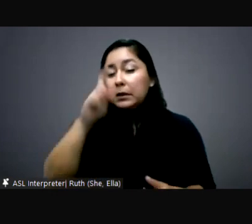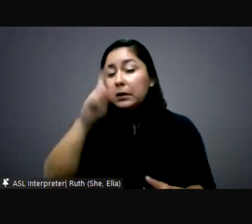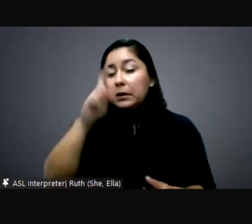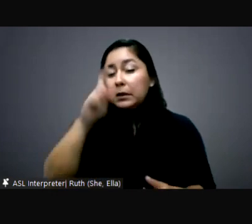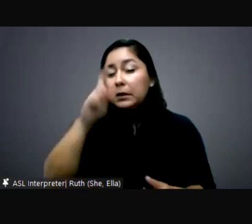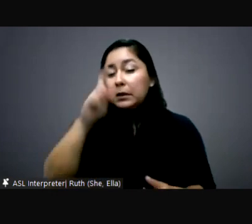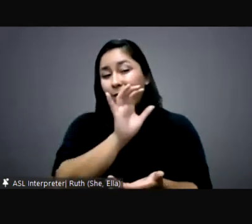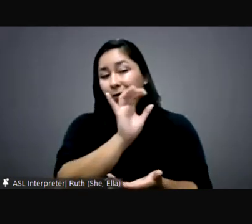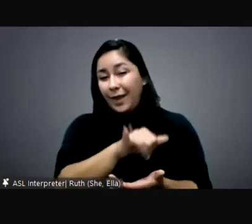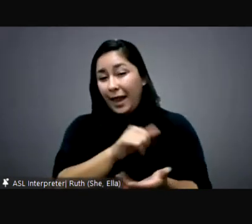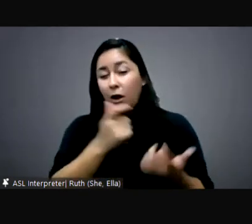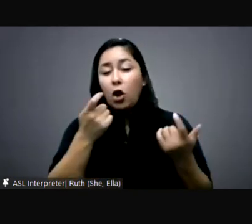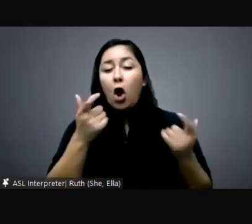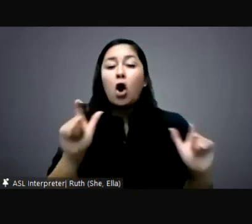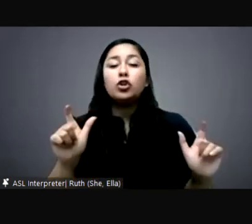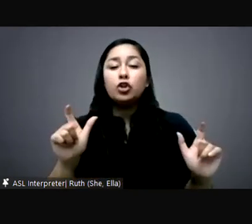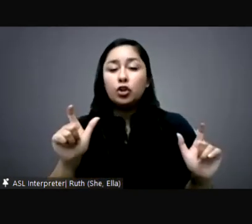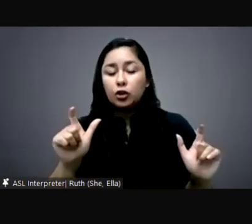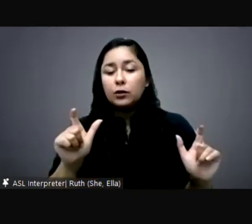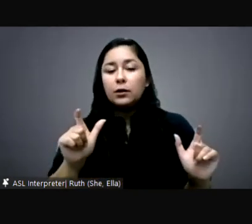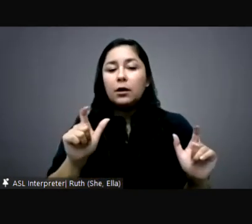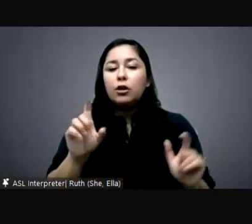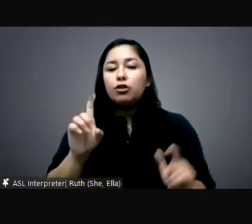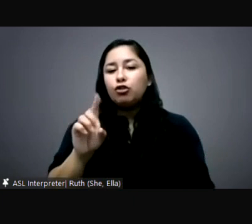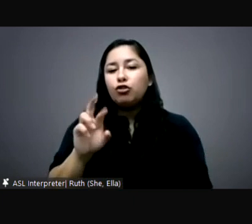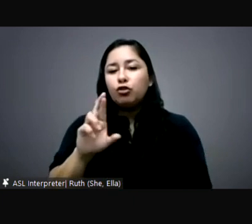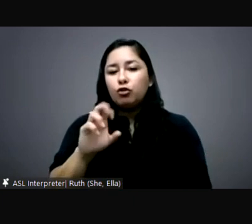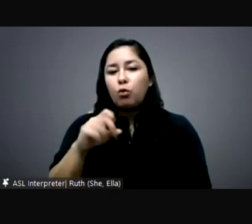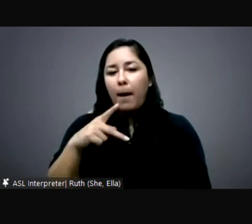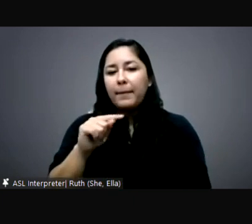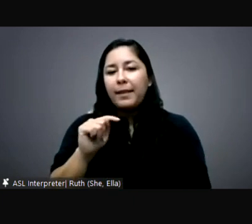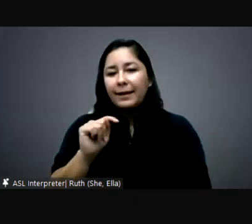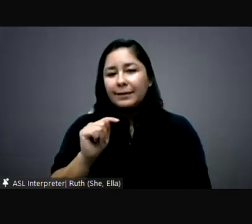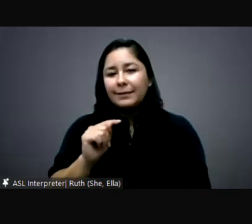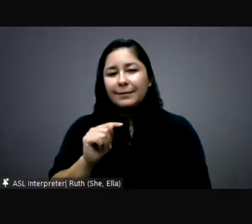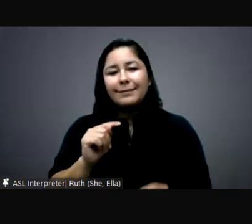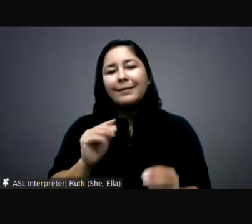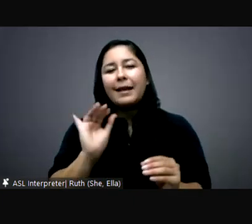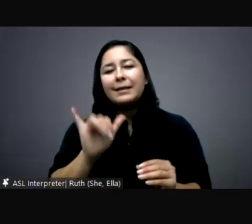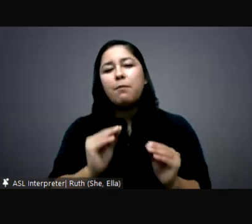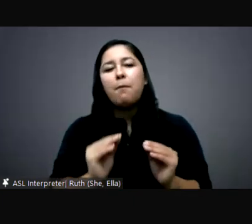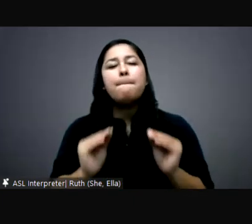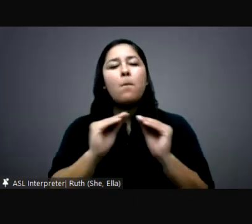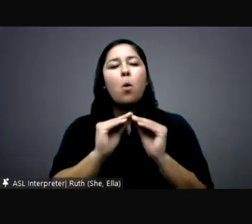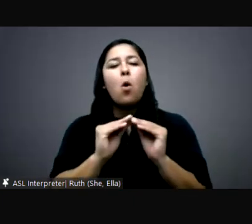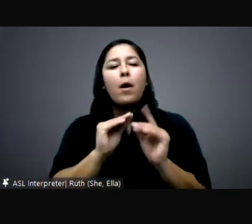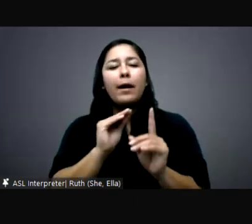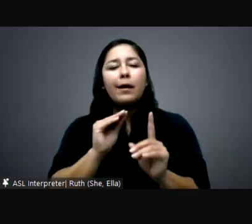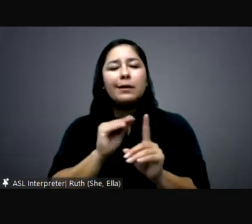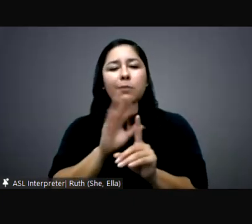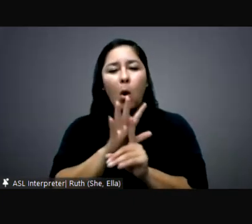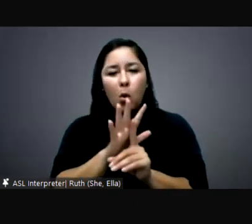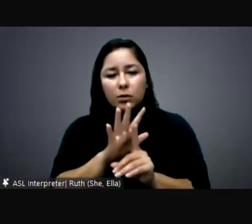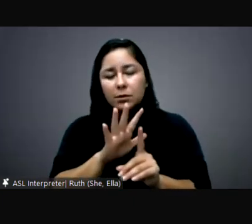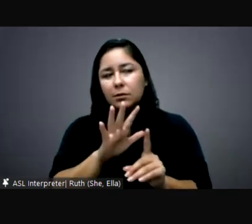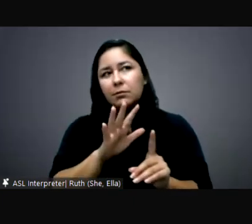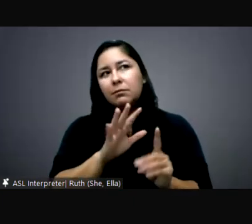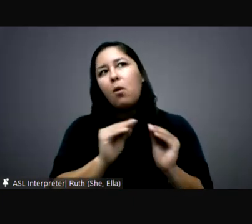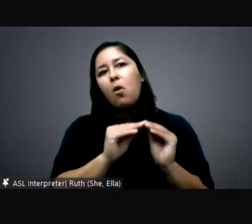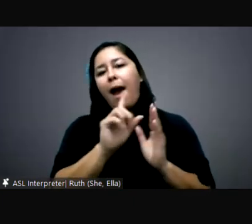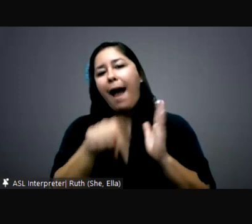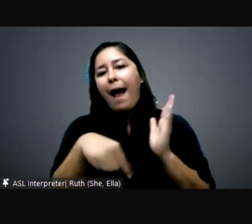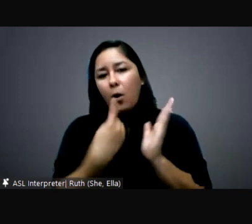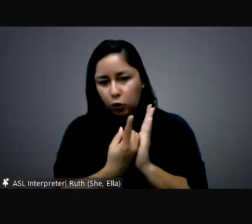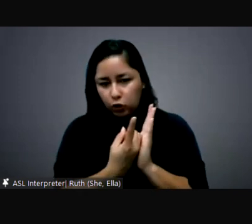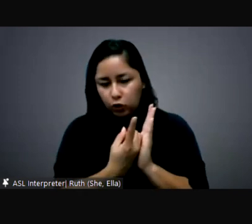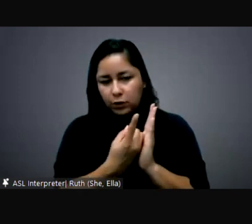large respiratory droplets associated with monkeypox probably take a much longer exposure period, probably on the scale of hours, to